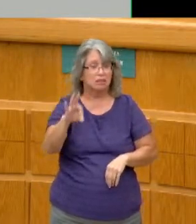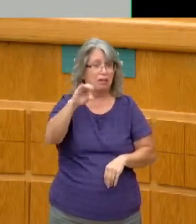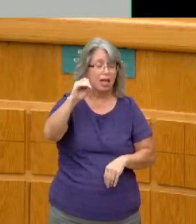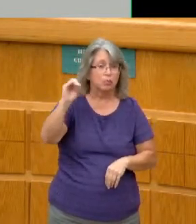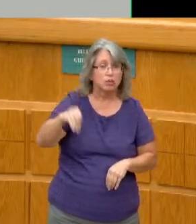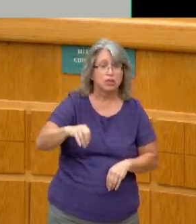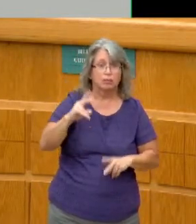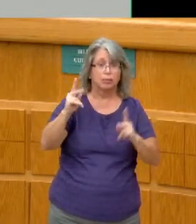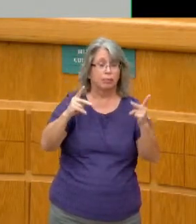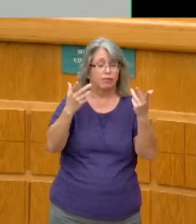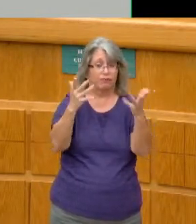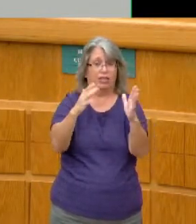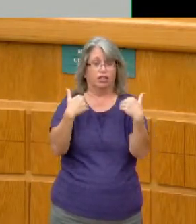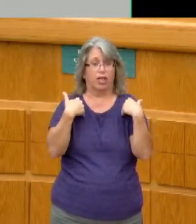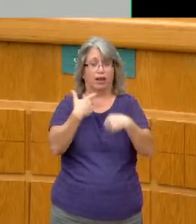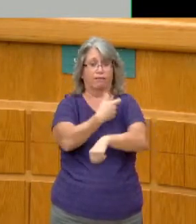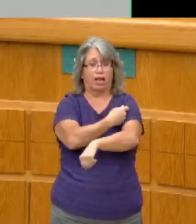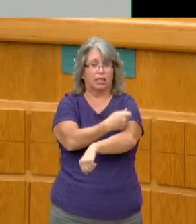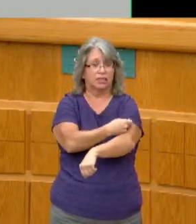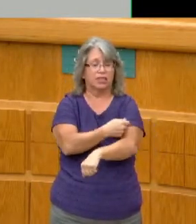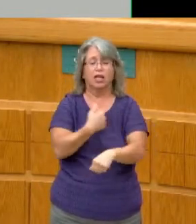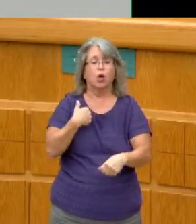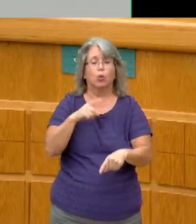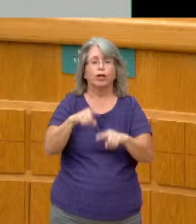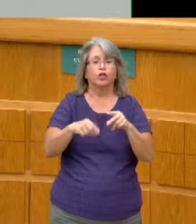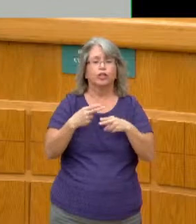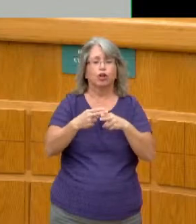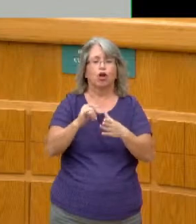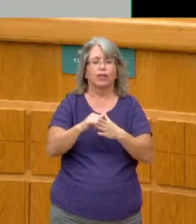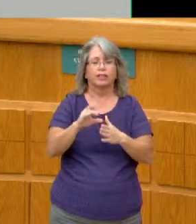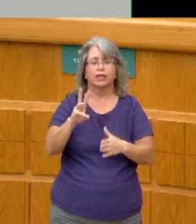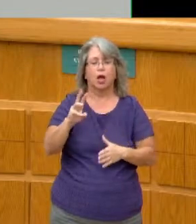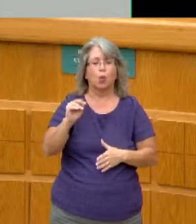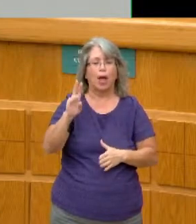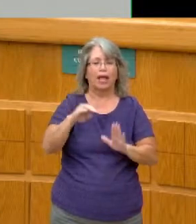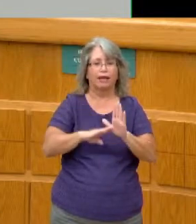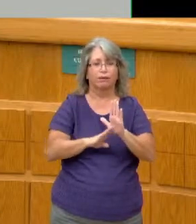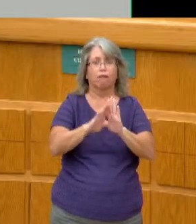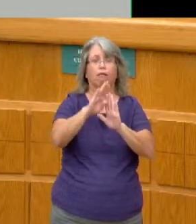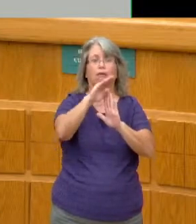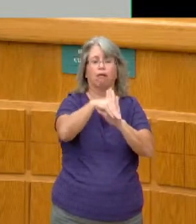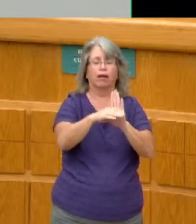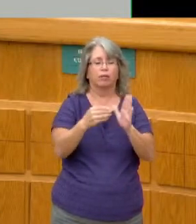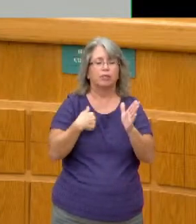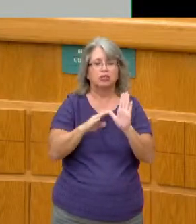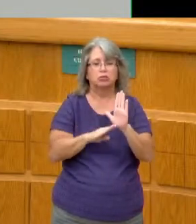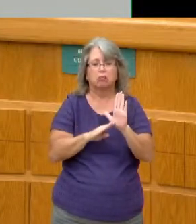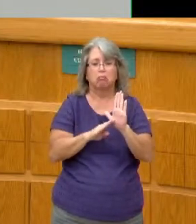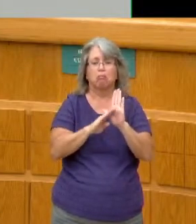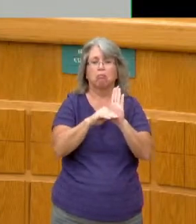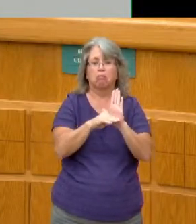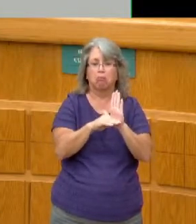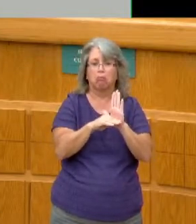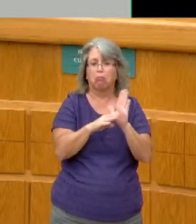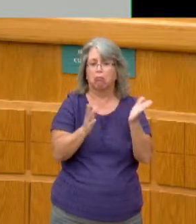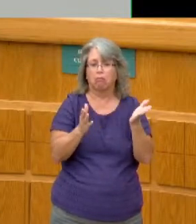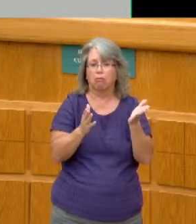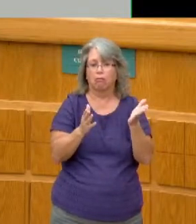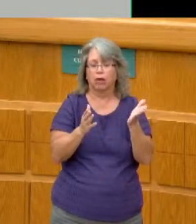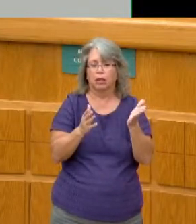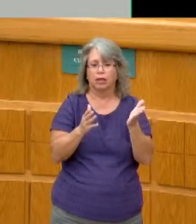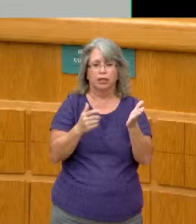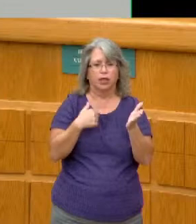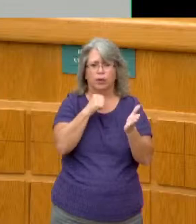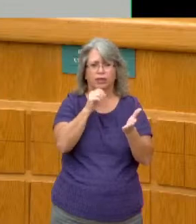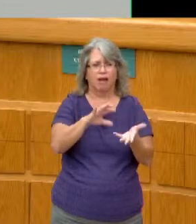this a wave anymore. It would just be a ripple, maybe. It probably wouldn't have interrupted our lives the way it was, and I probably wouldn't be here talking to you